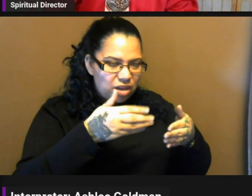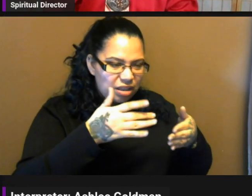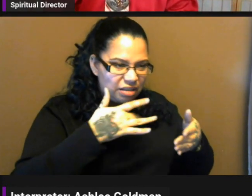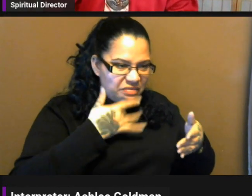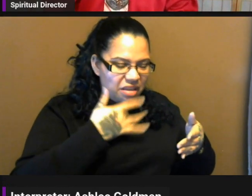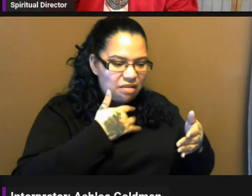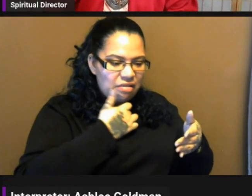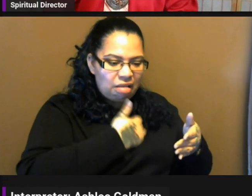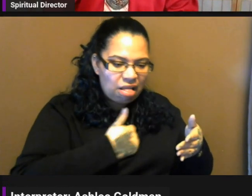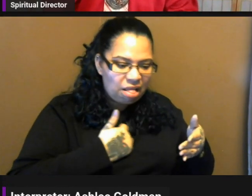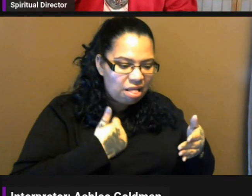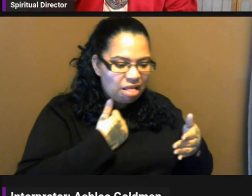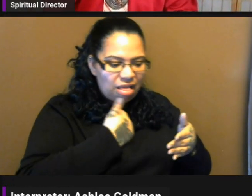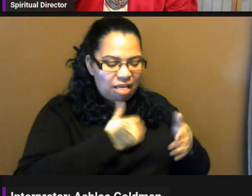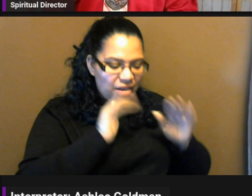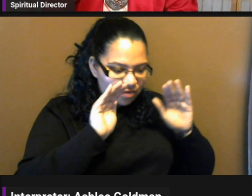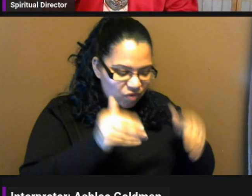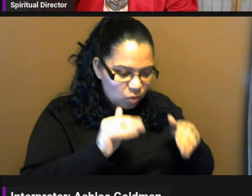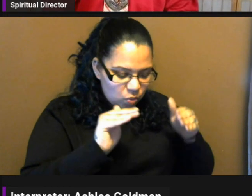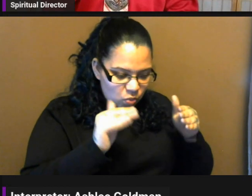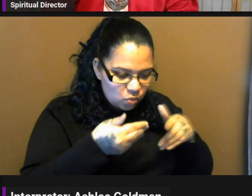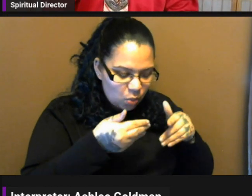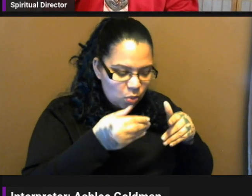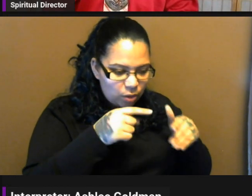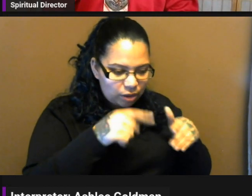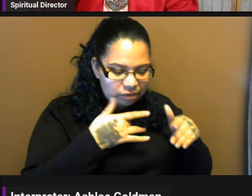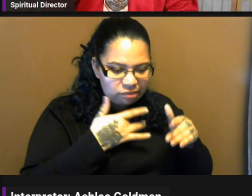regrets and the